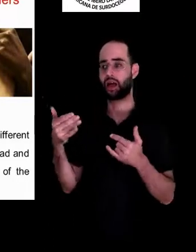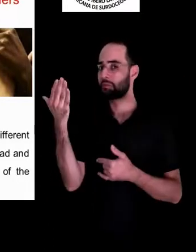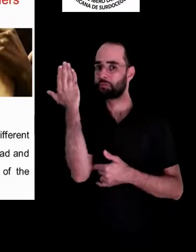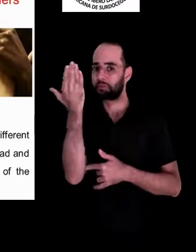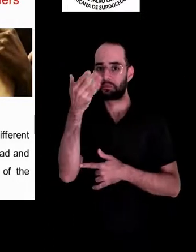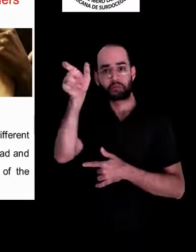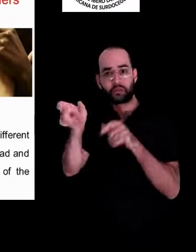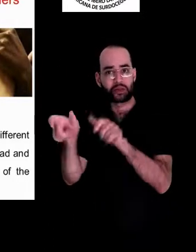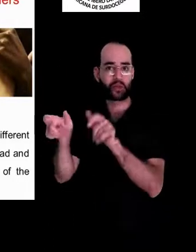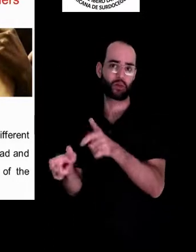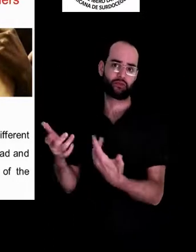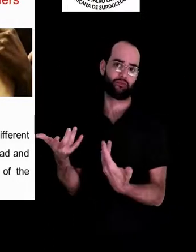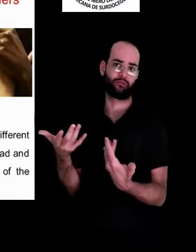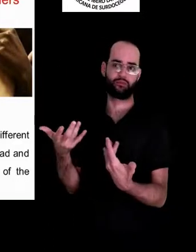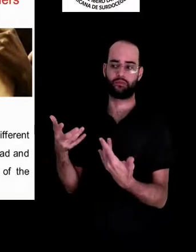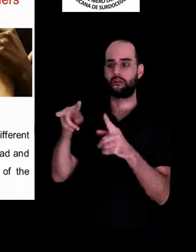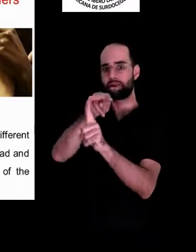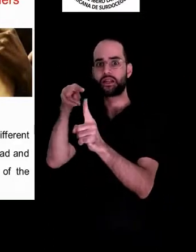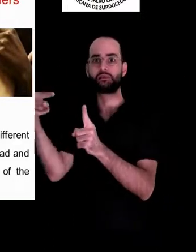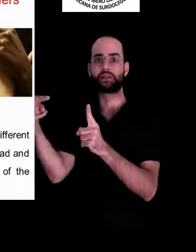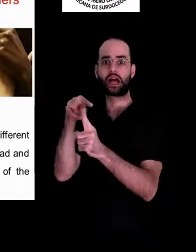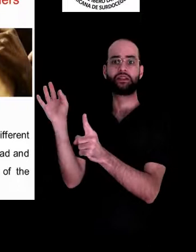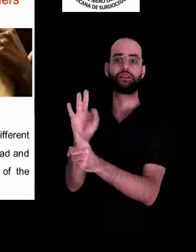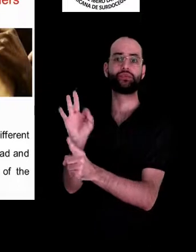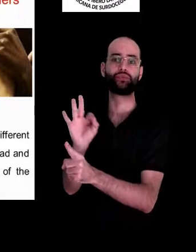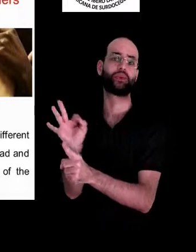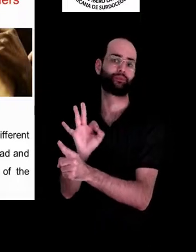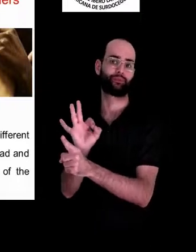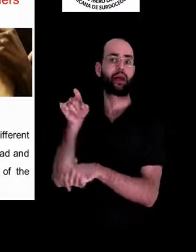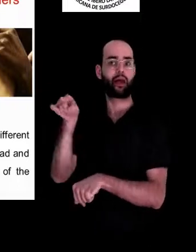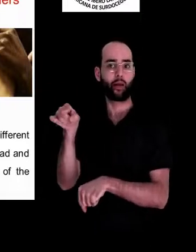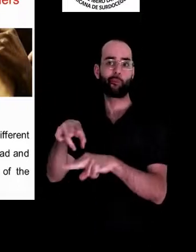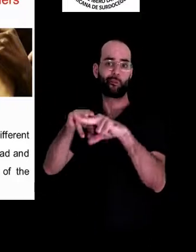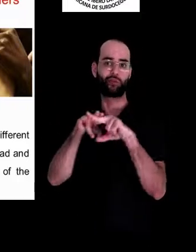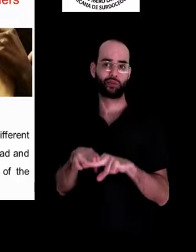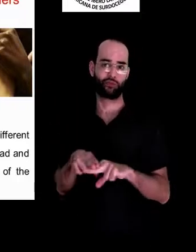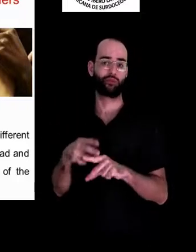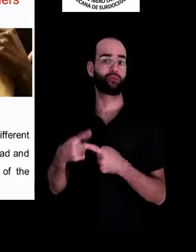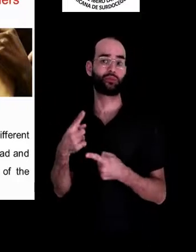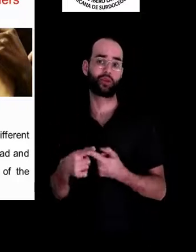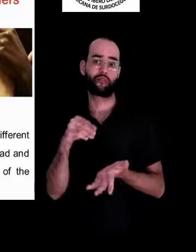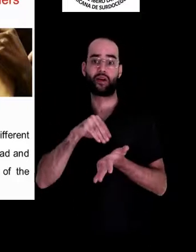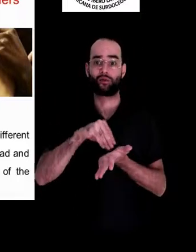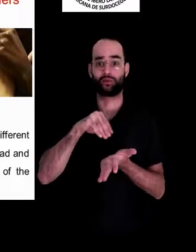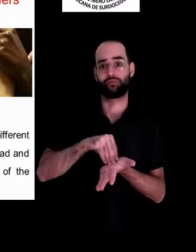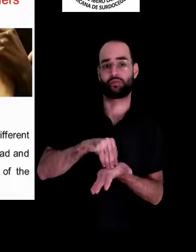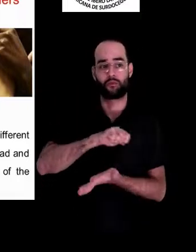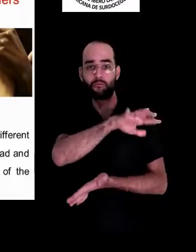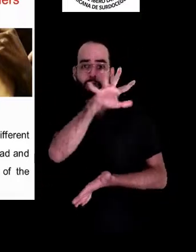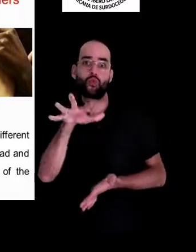black ink, it says, lack of access to support services and accessible